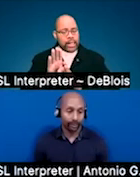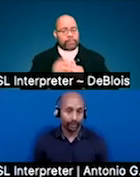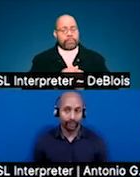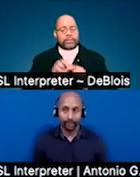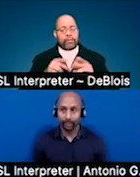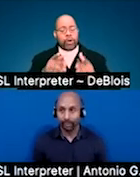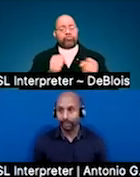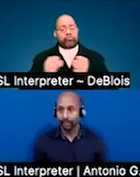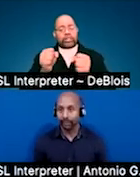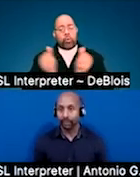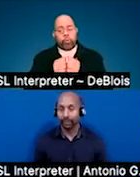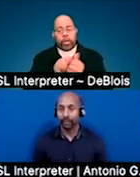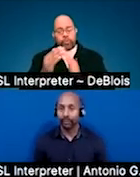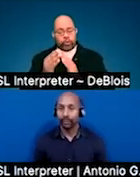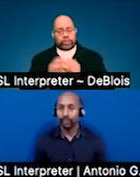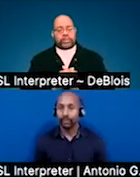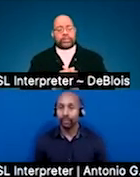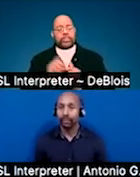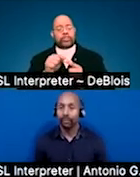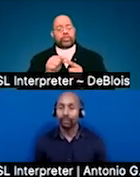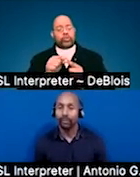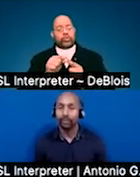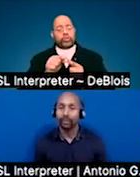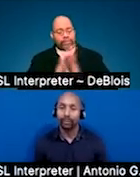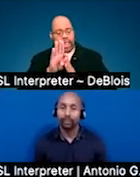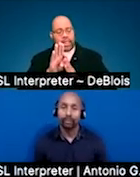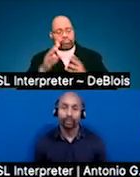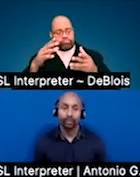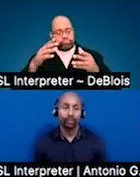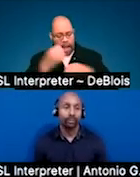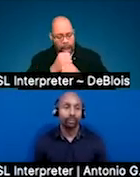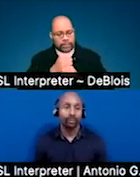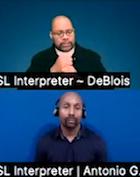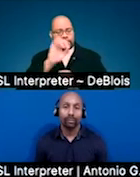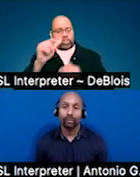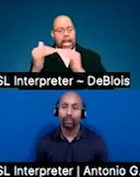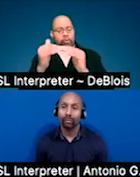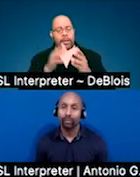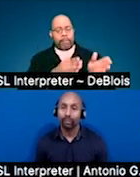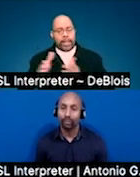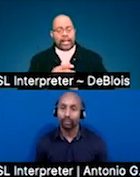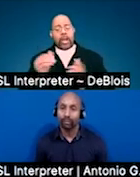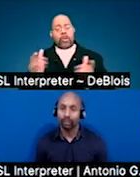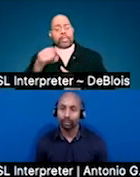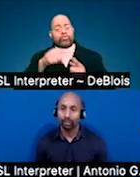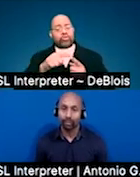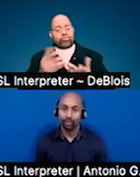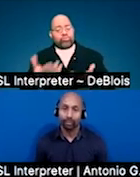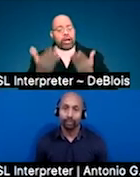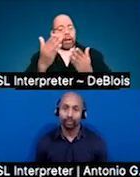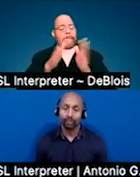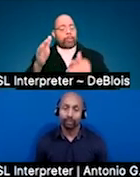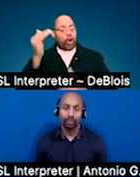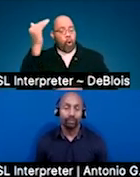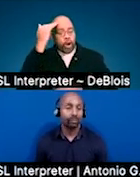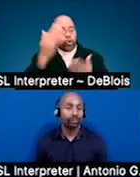and strategies with communities to craft a comprehensive digital equity plan. We encourage them to raise public awareness